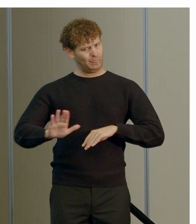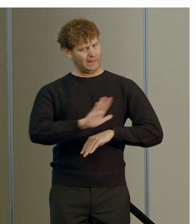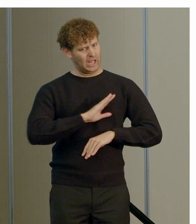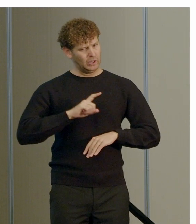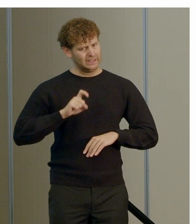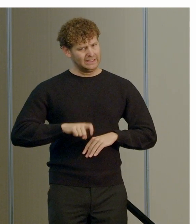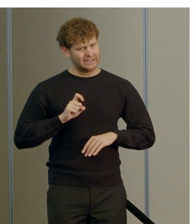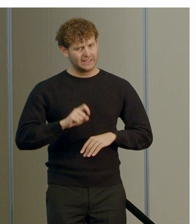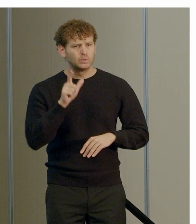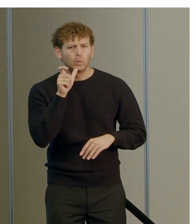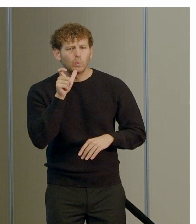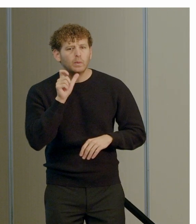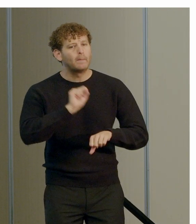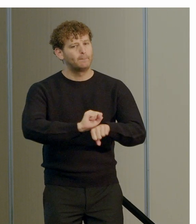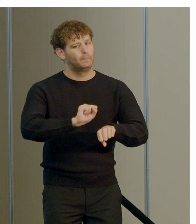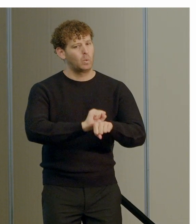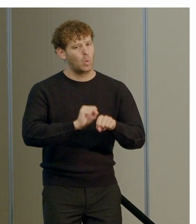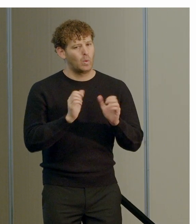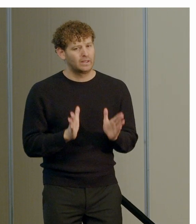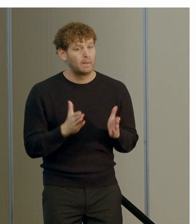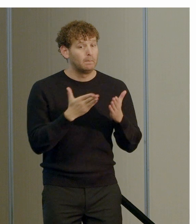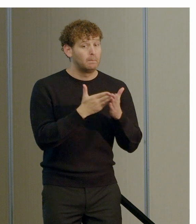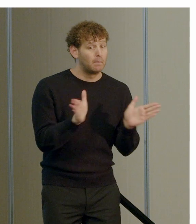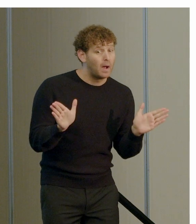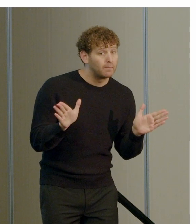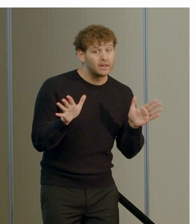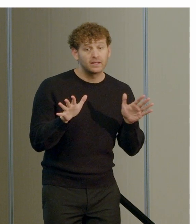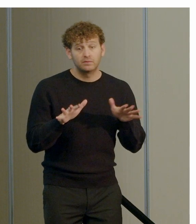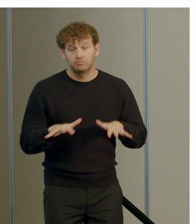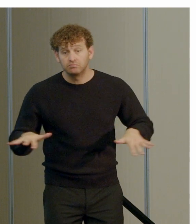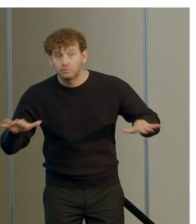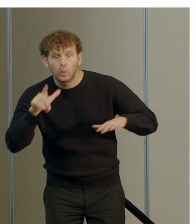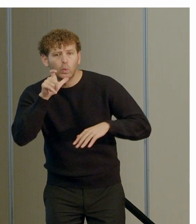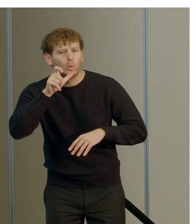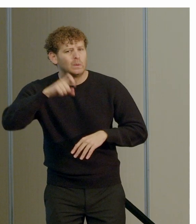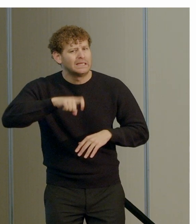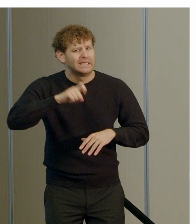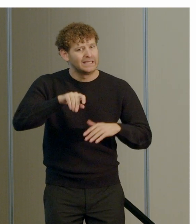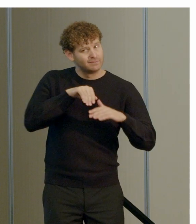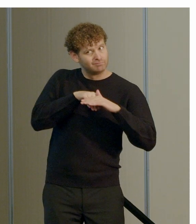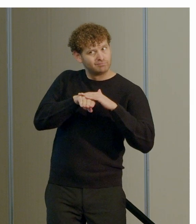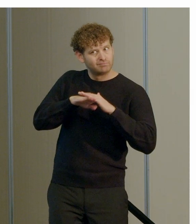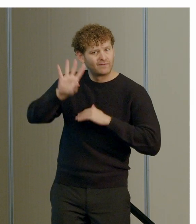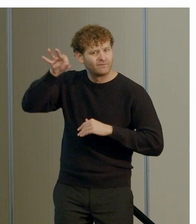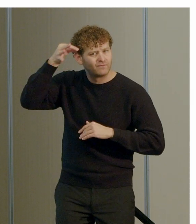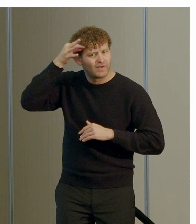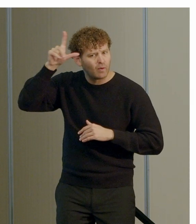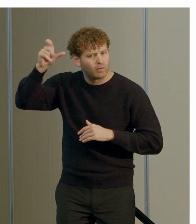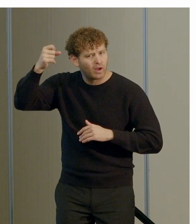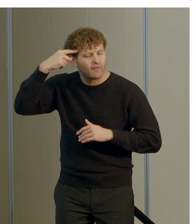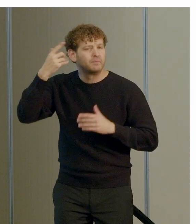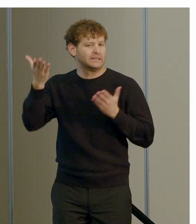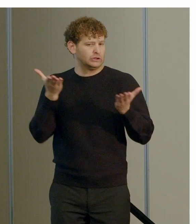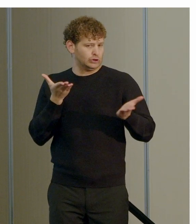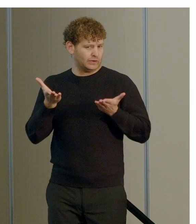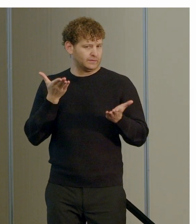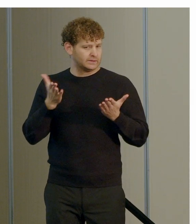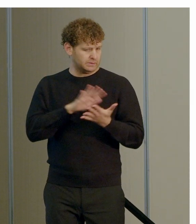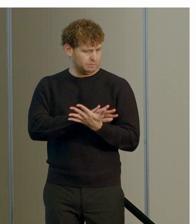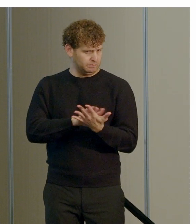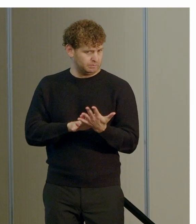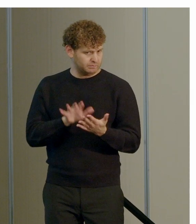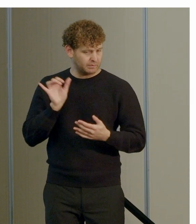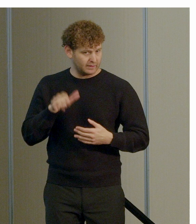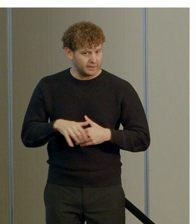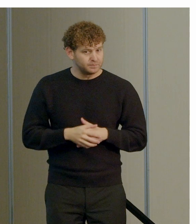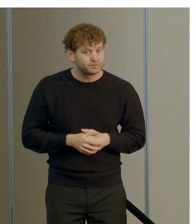and for the public that needs its information and services. So that's a pretty big scope. So we feds are on